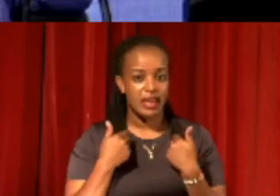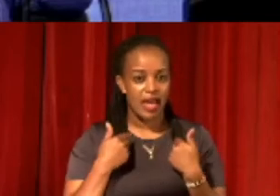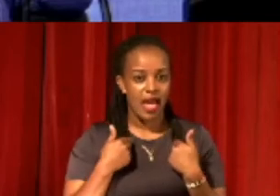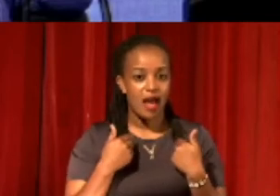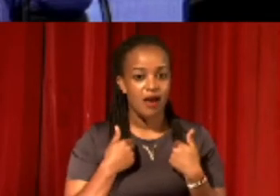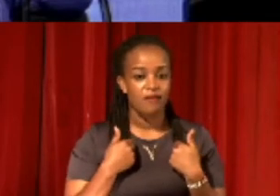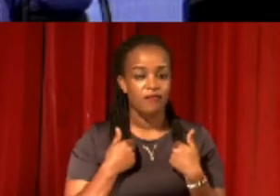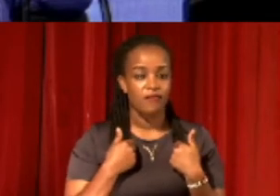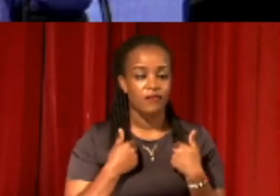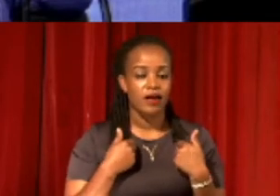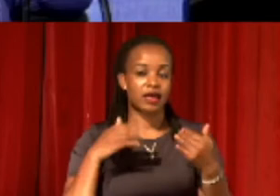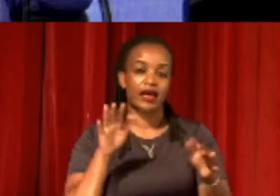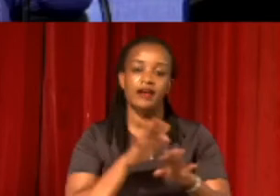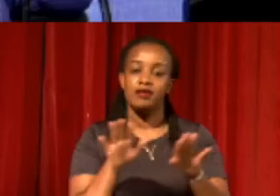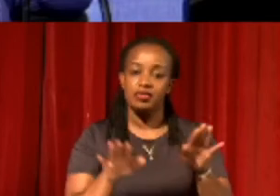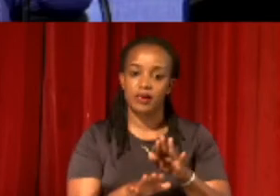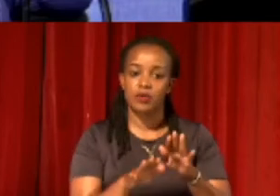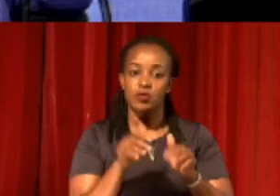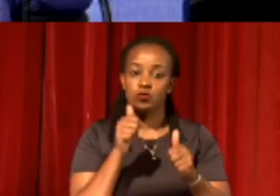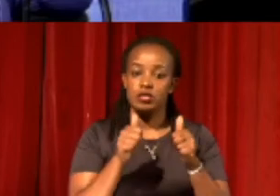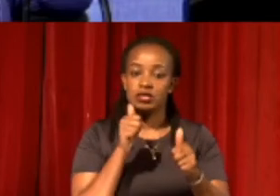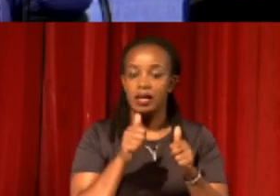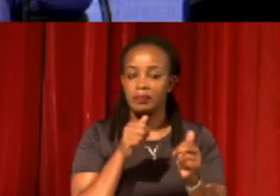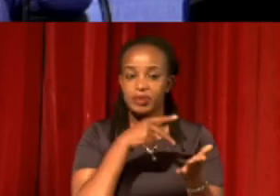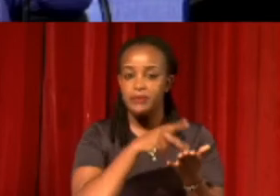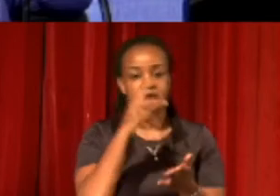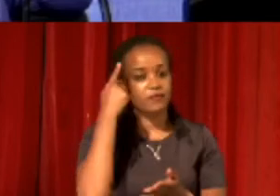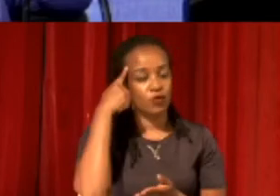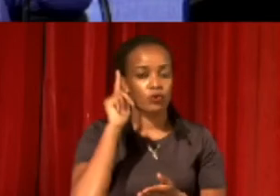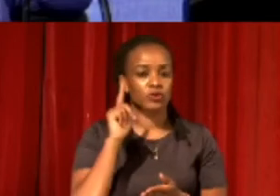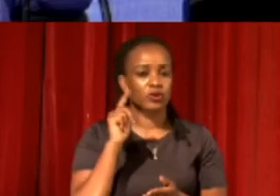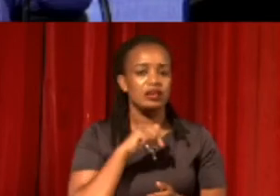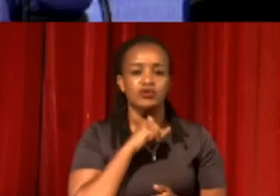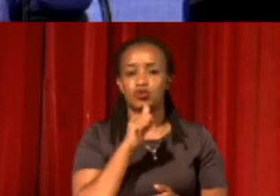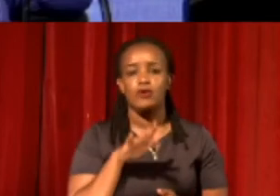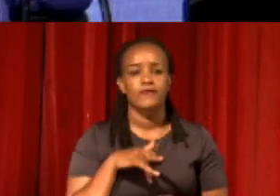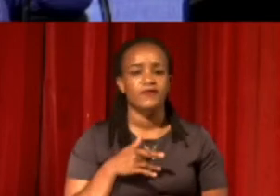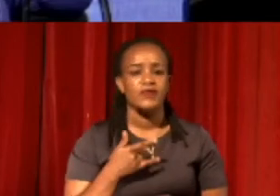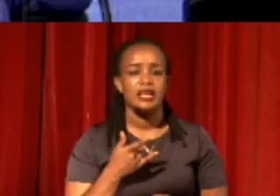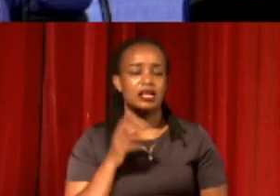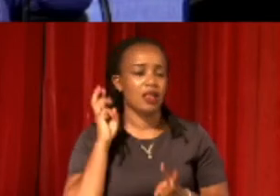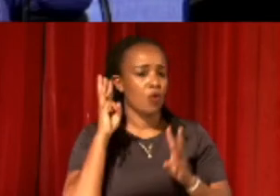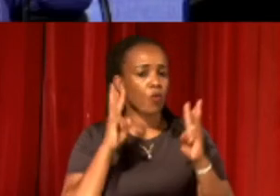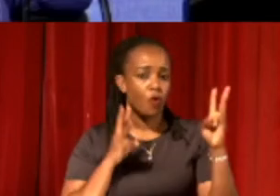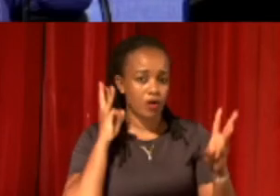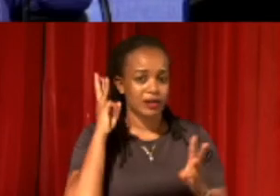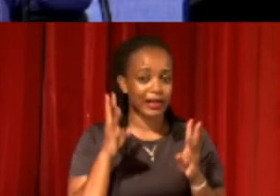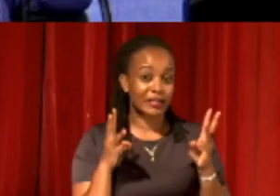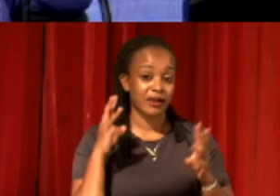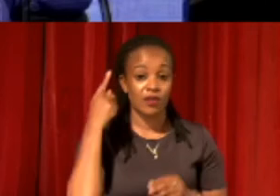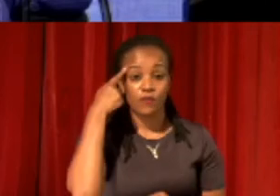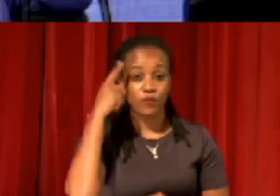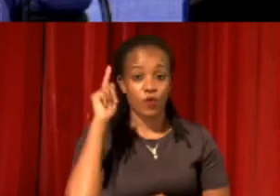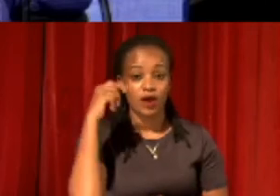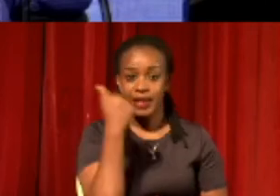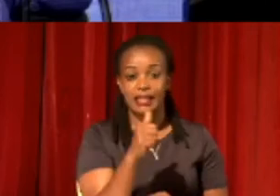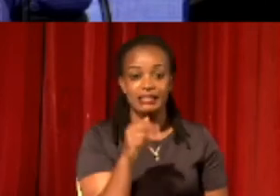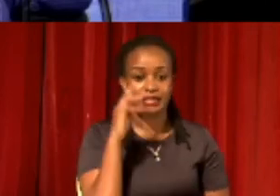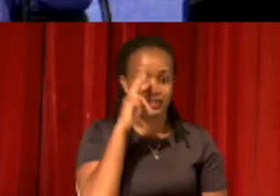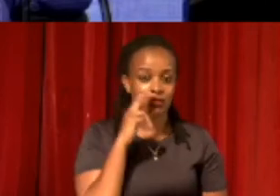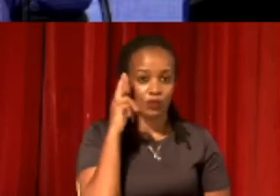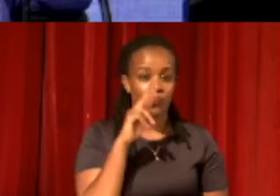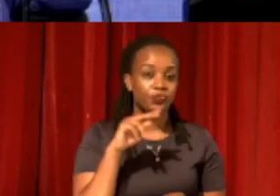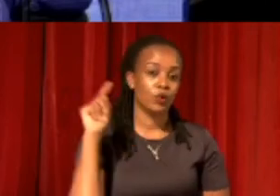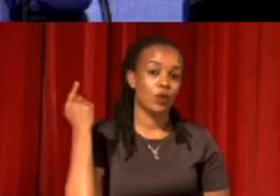to be catered for and to be taken care of. Okay. So they should not feel worried for any reason. Okay. They should just,